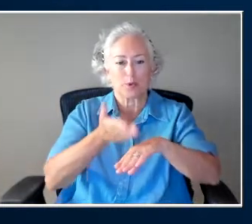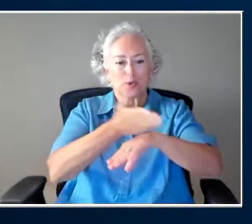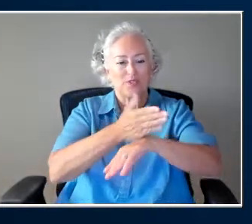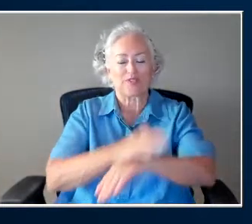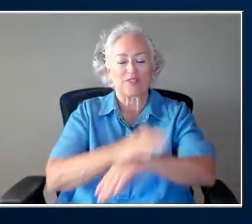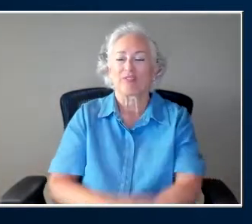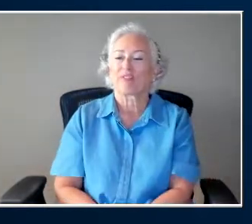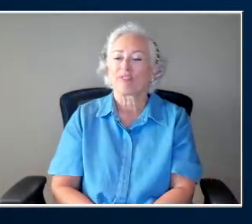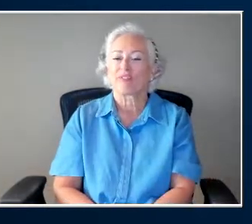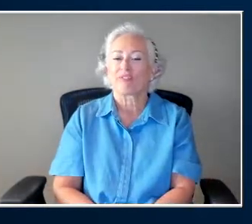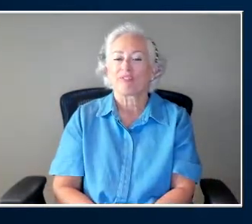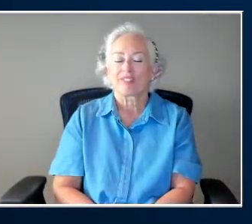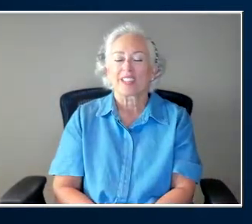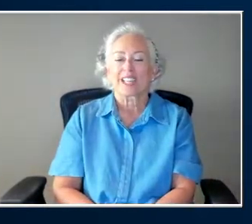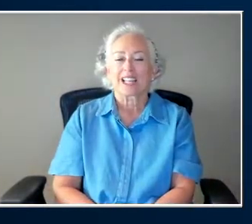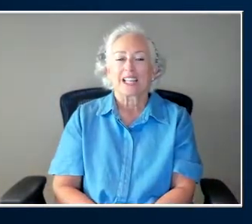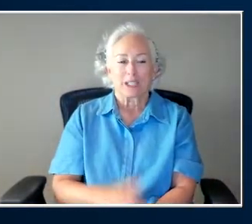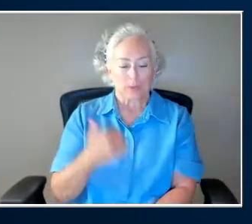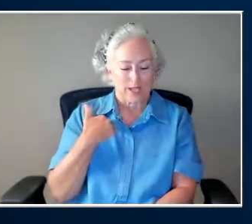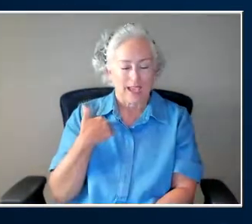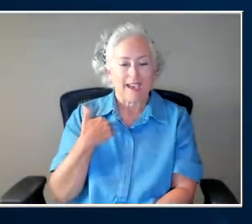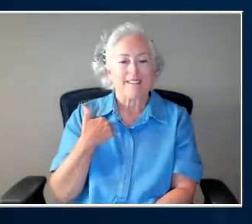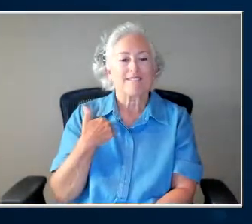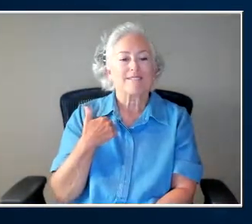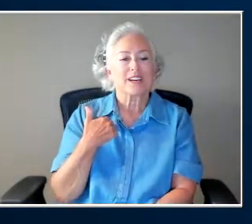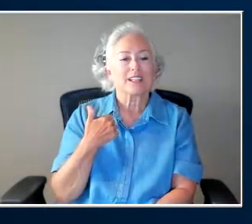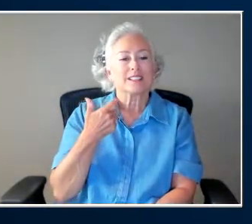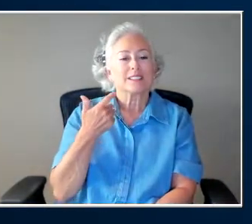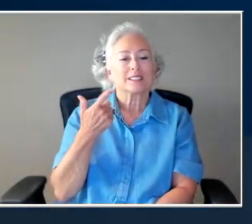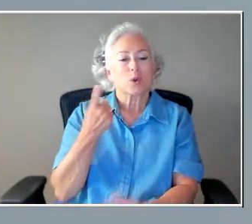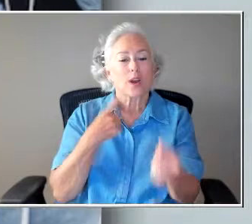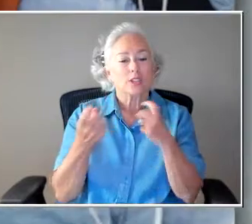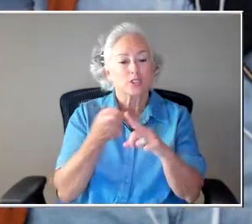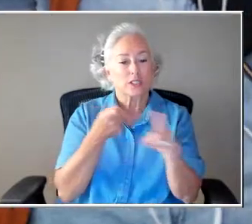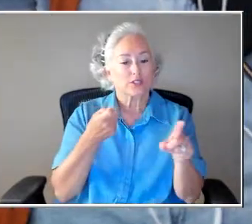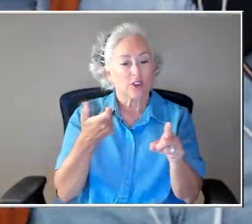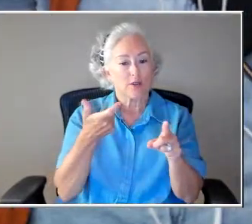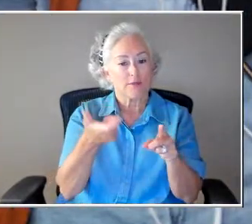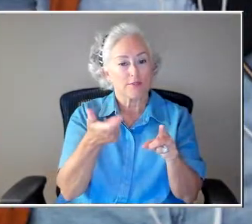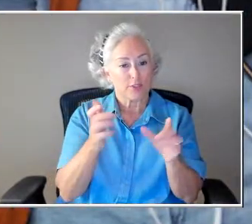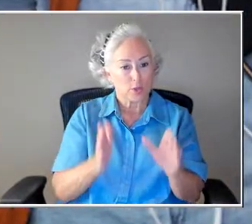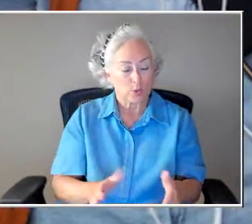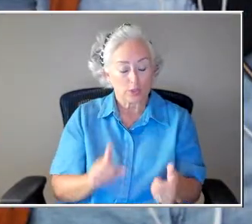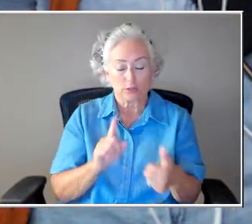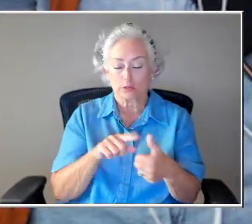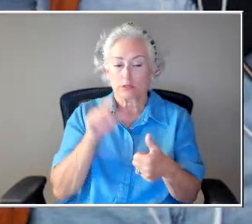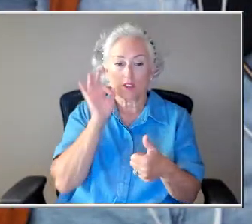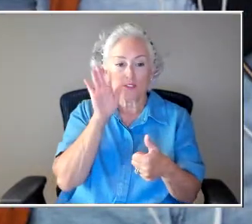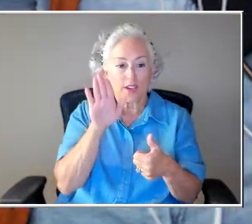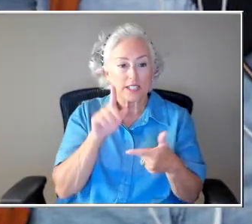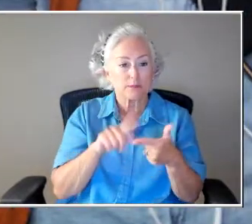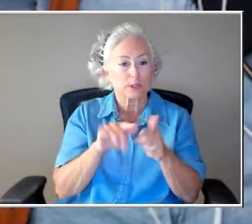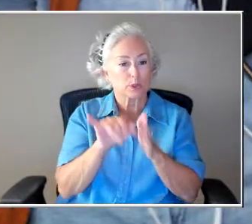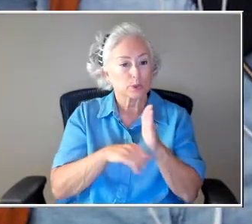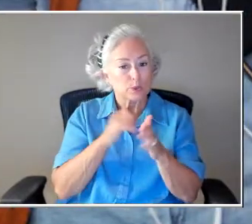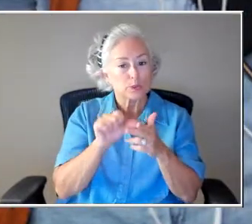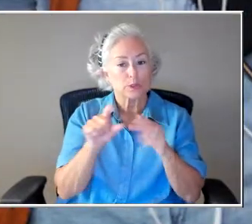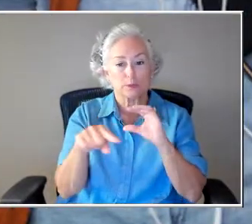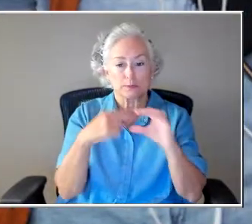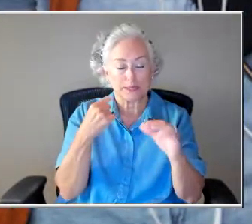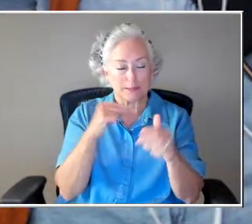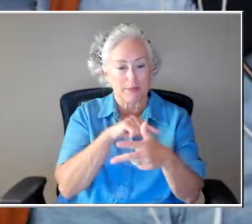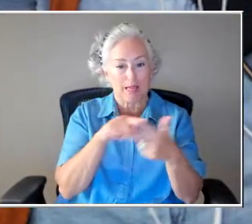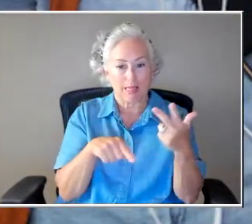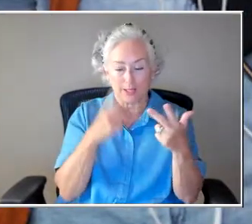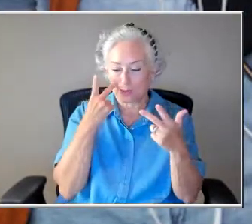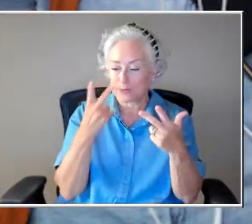viewer questions. You can use the chat on YouTube or Facebook, or you can email the Medical News Network. All the ways to connect with us are right there on